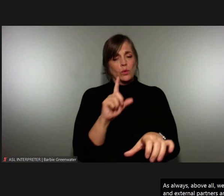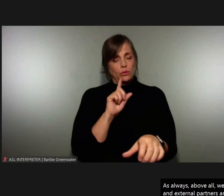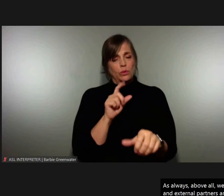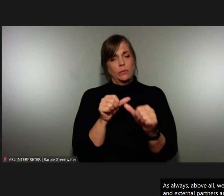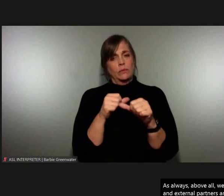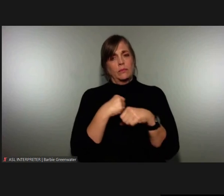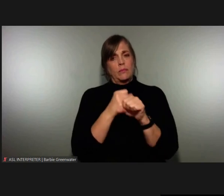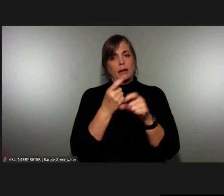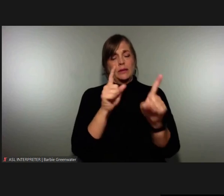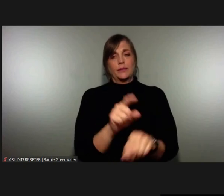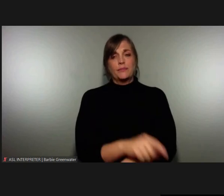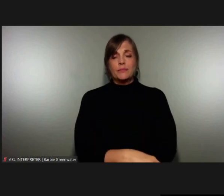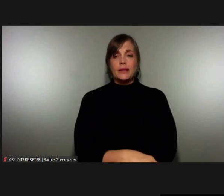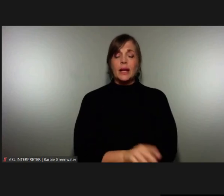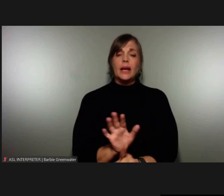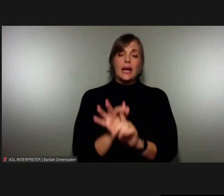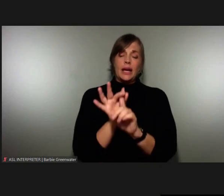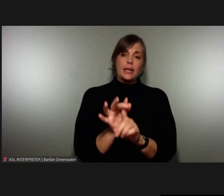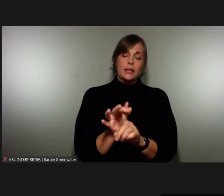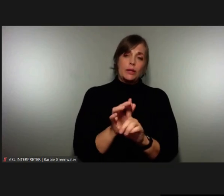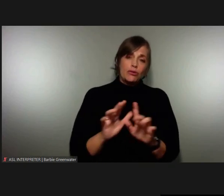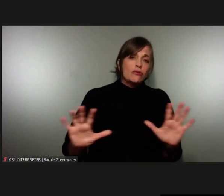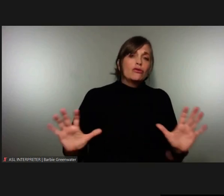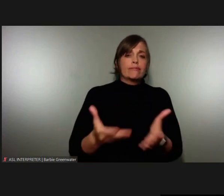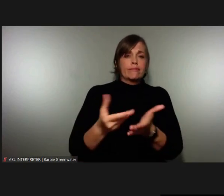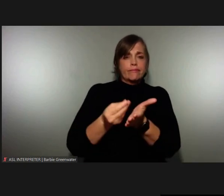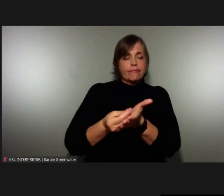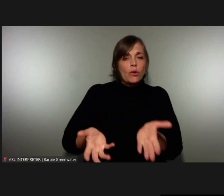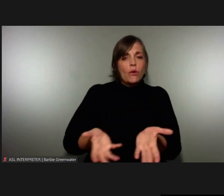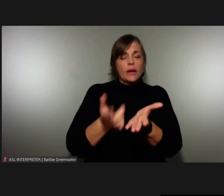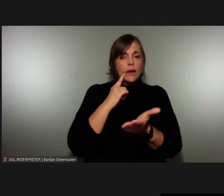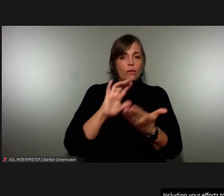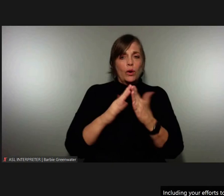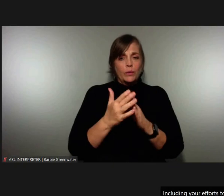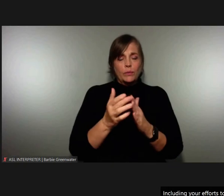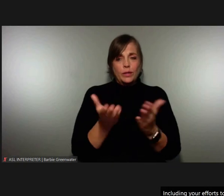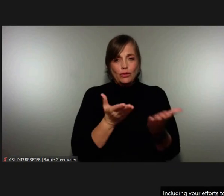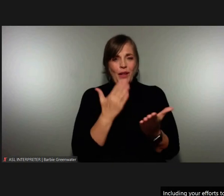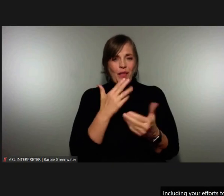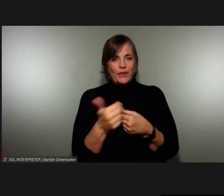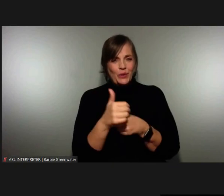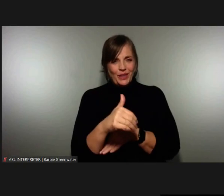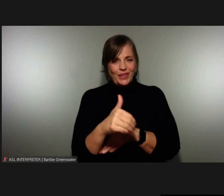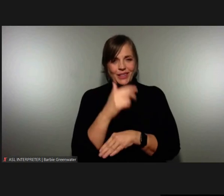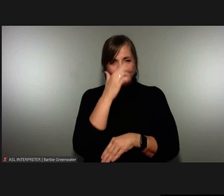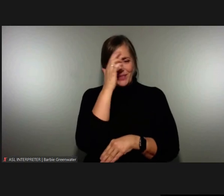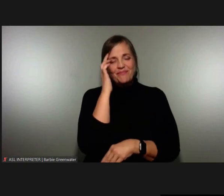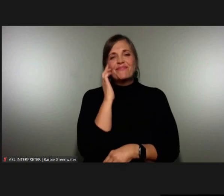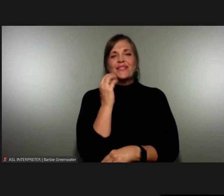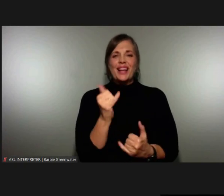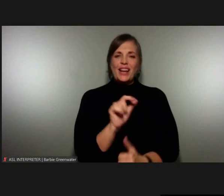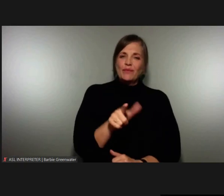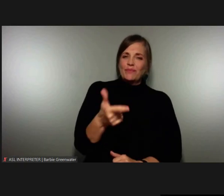to promote additional funding of our vital community service. Thank you again for joining us this evening, and I would now